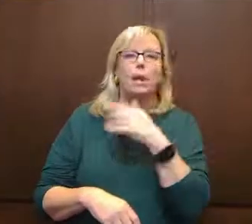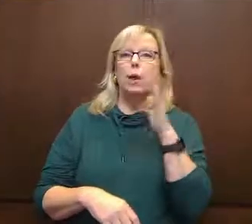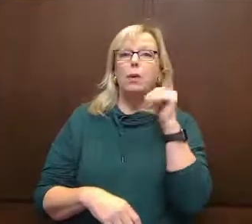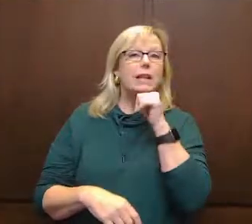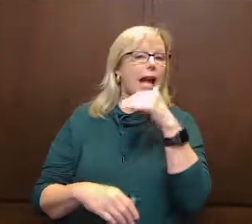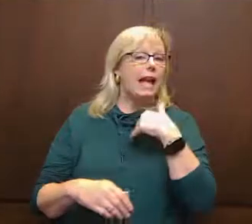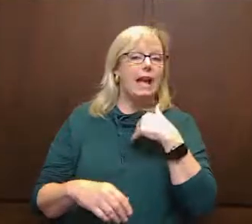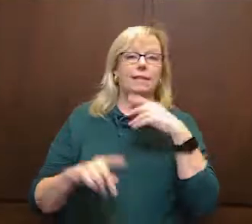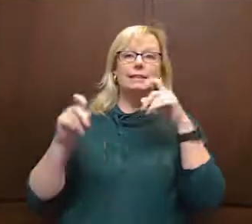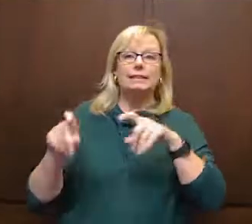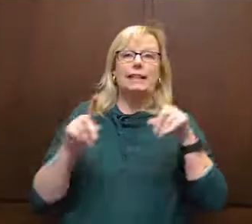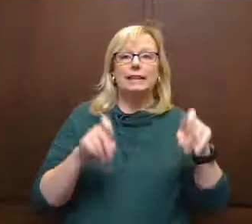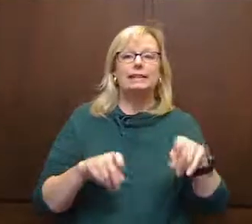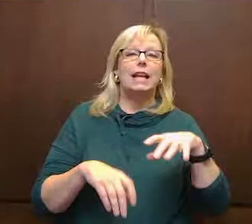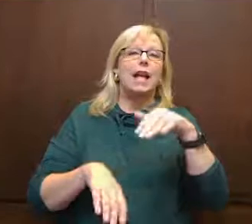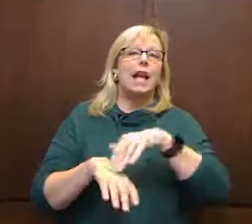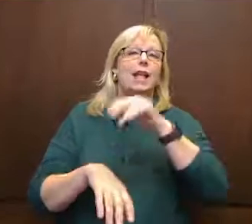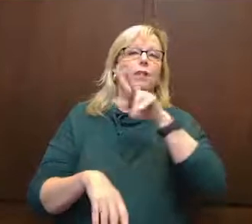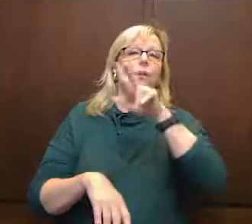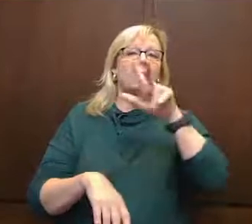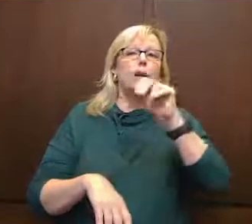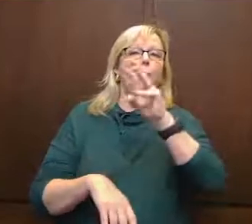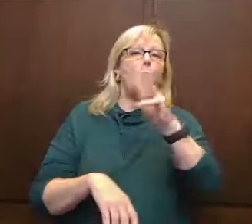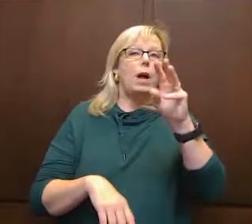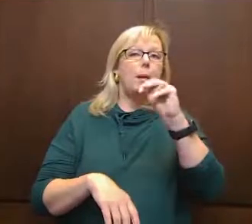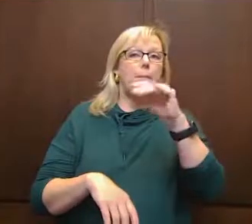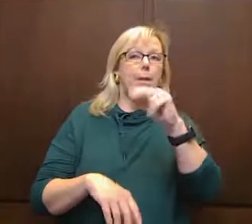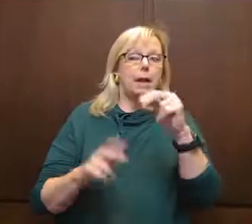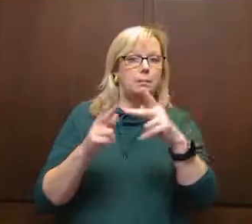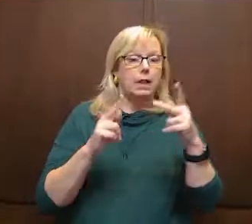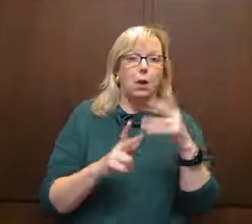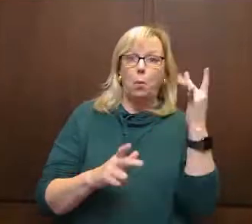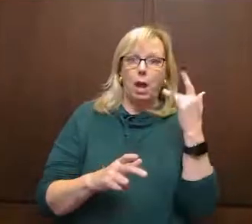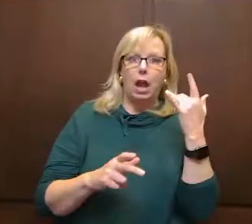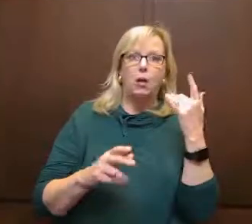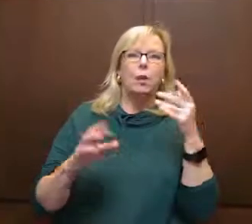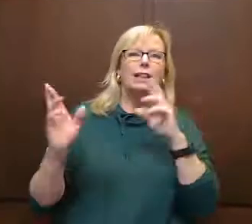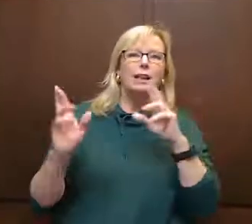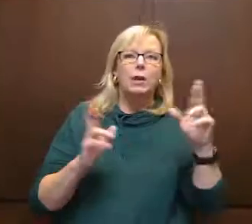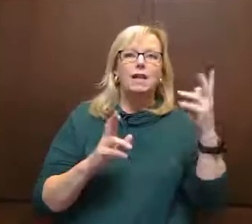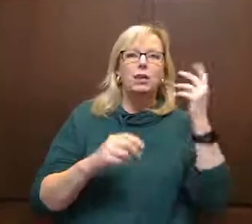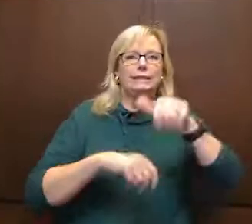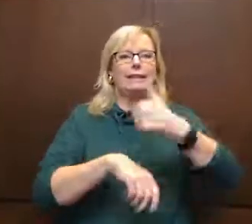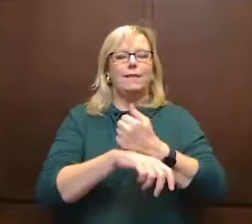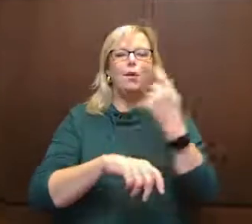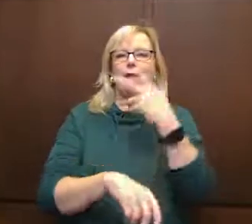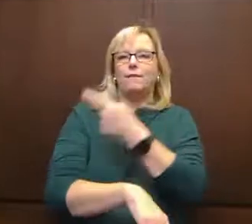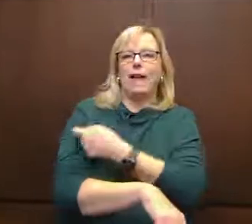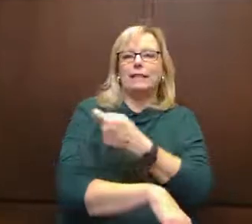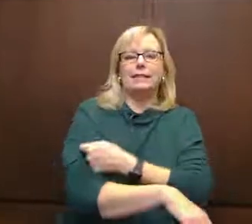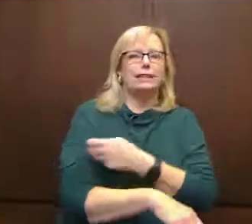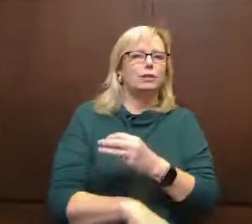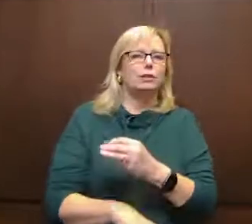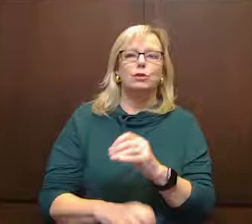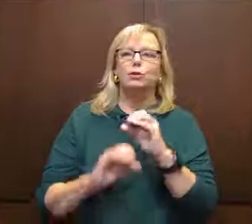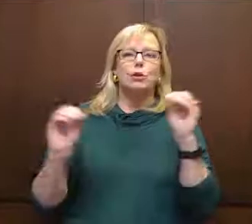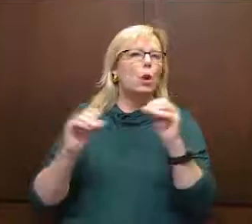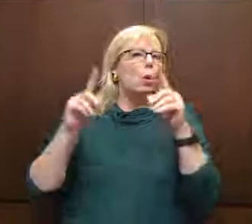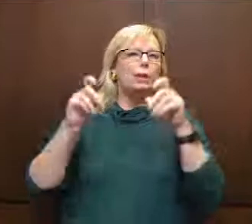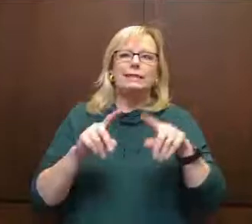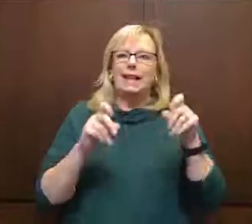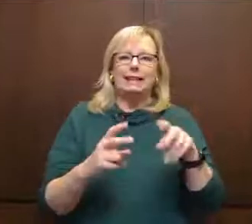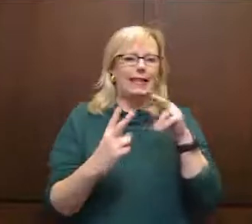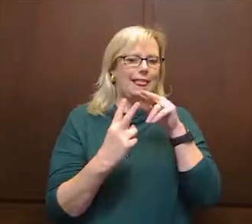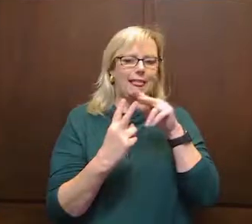have testing at our 330 West Main location. We are preparing to start our vaccination process, so we will not have any testing at